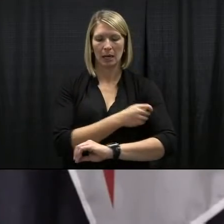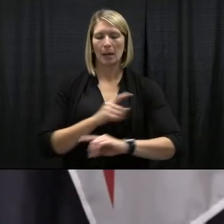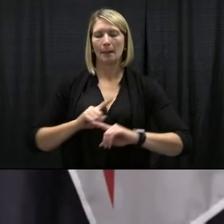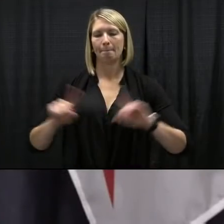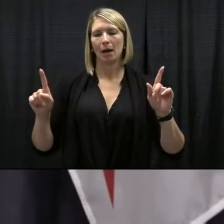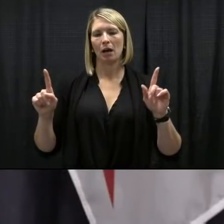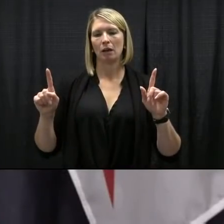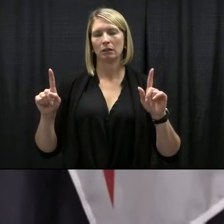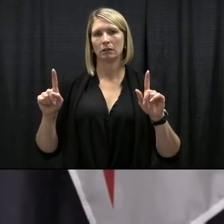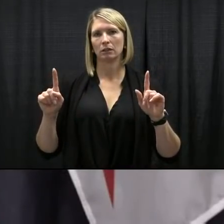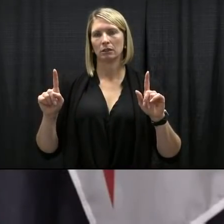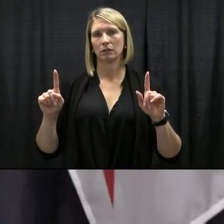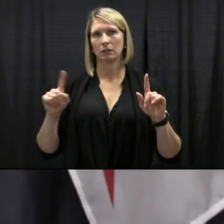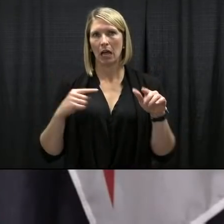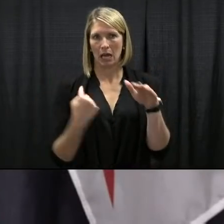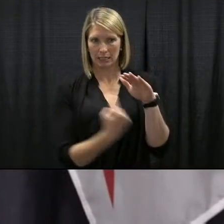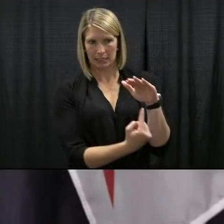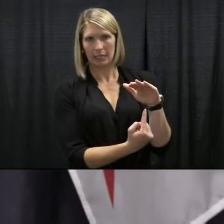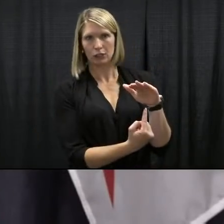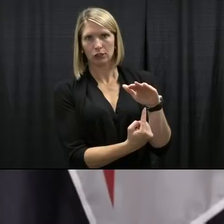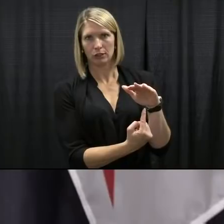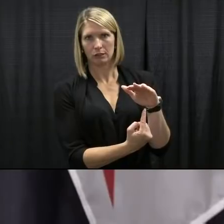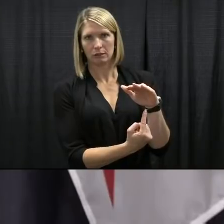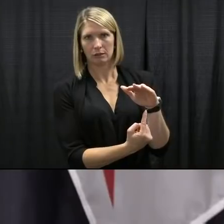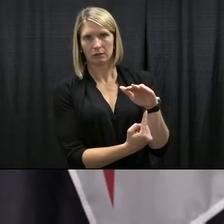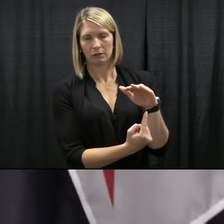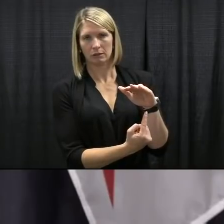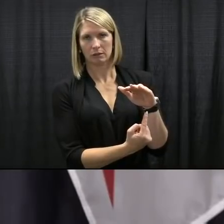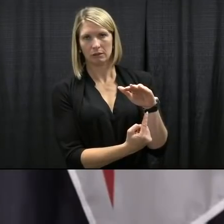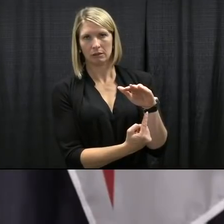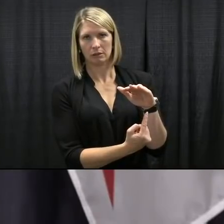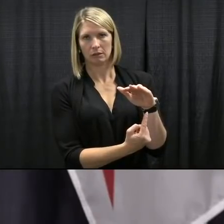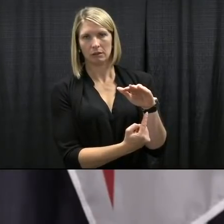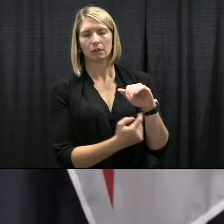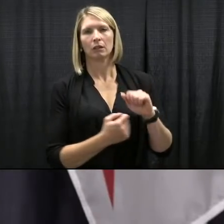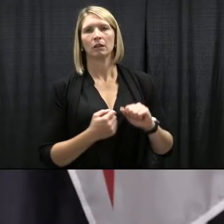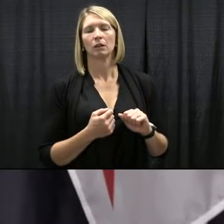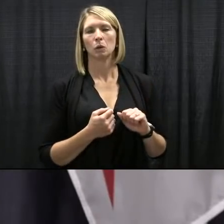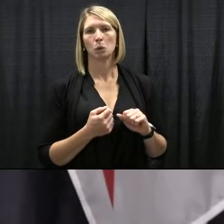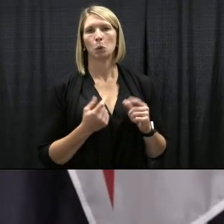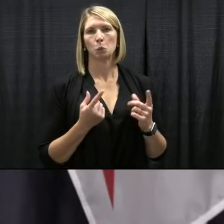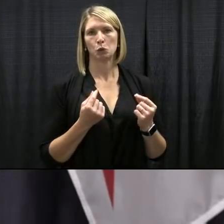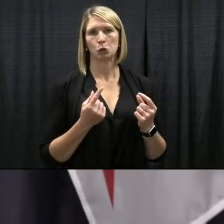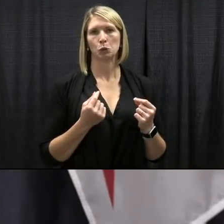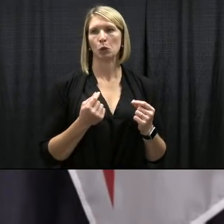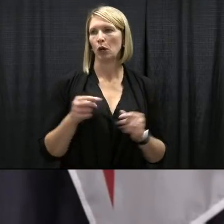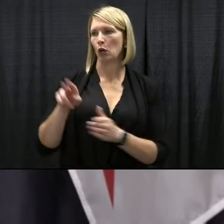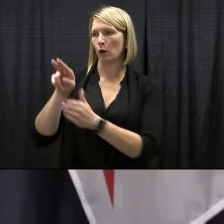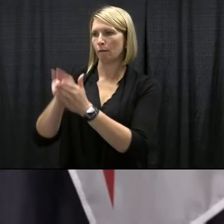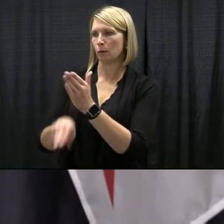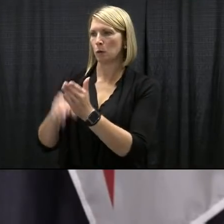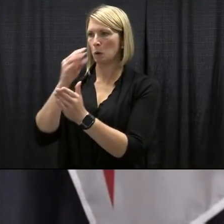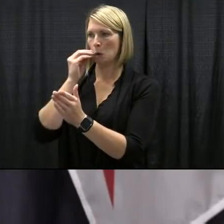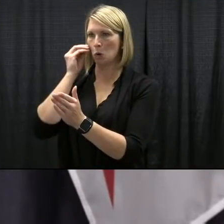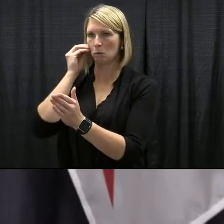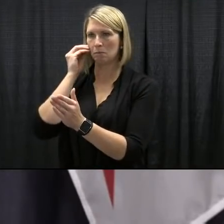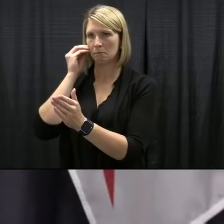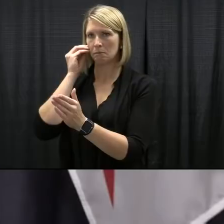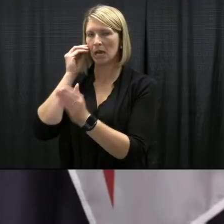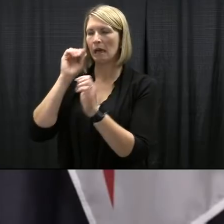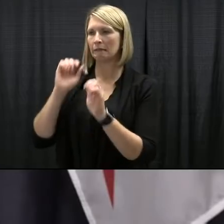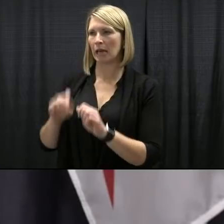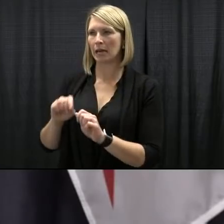isolation, there was an arrangement at the discretion of the funeral home where you could have a private